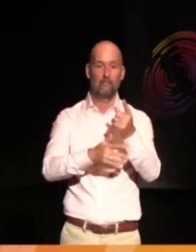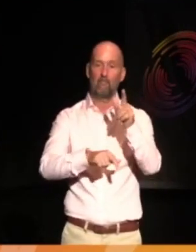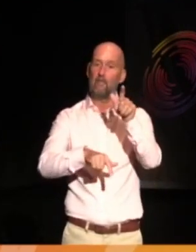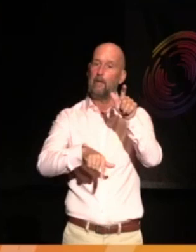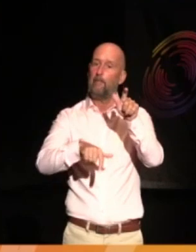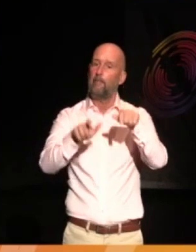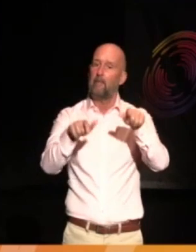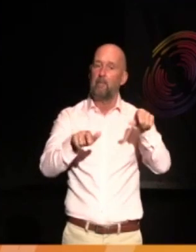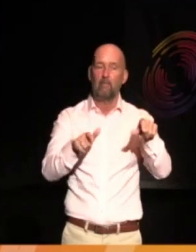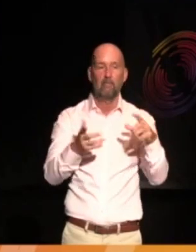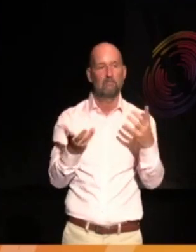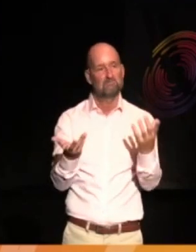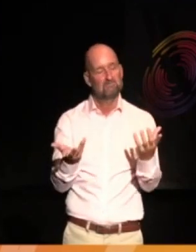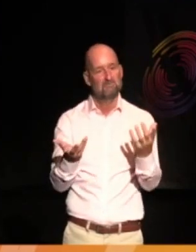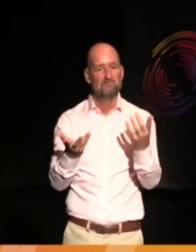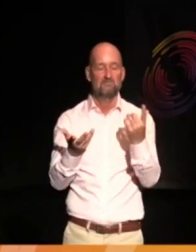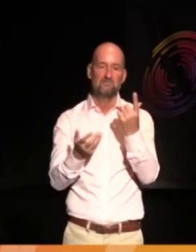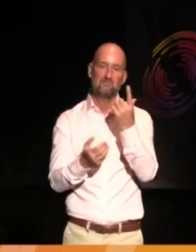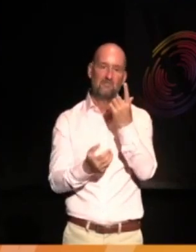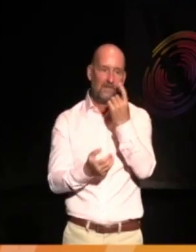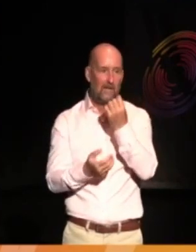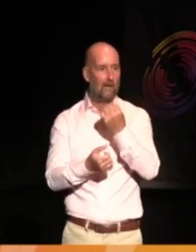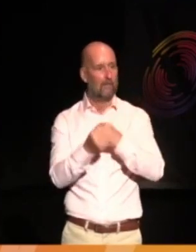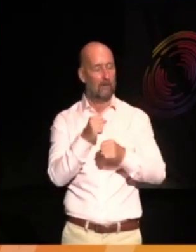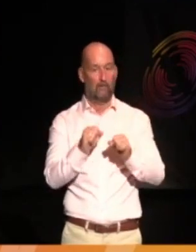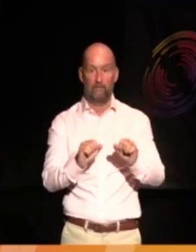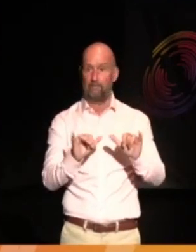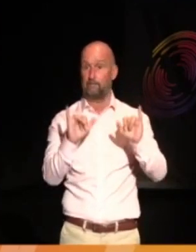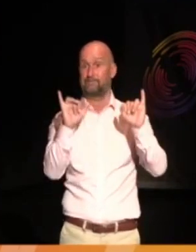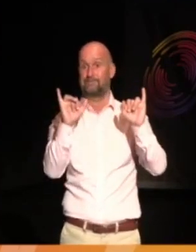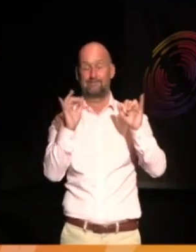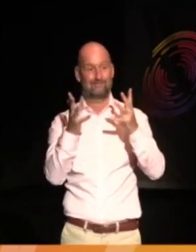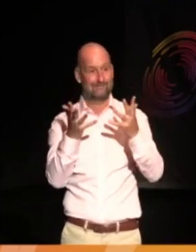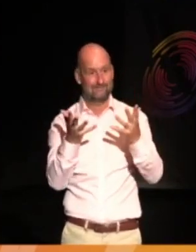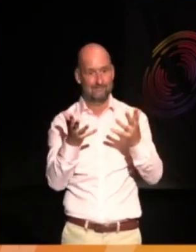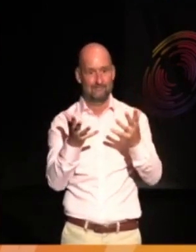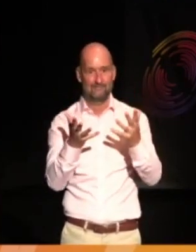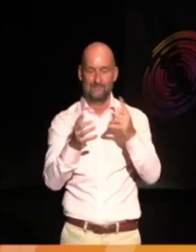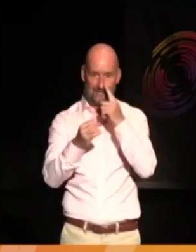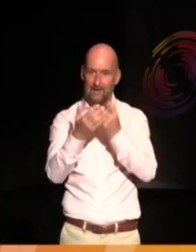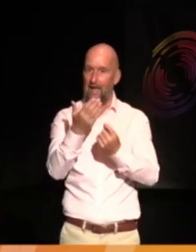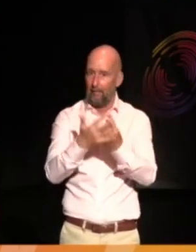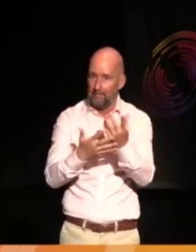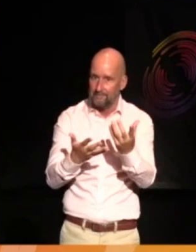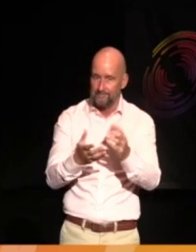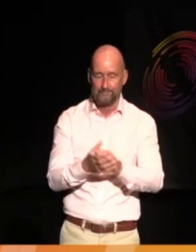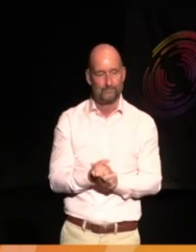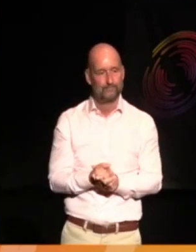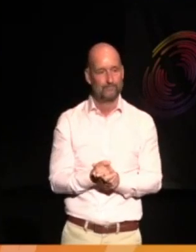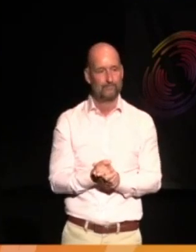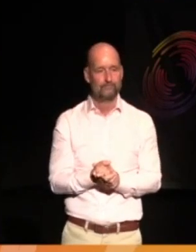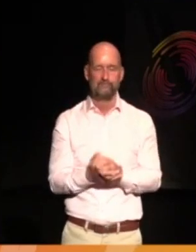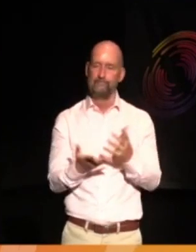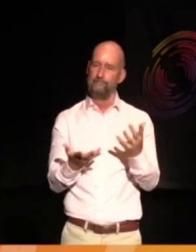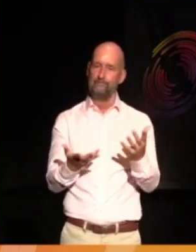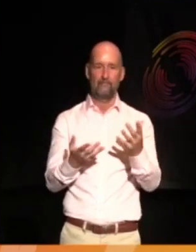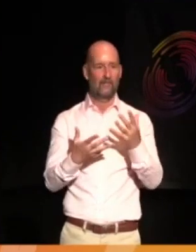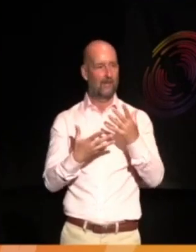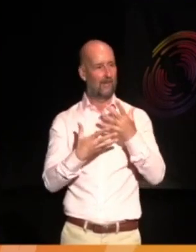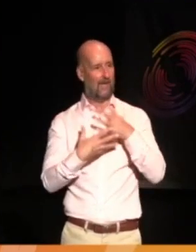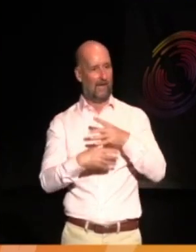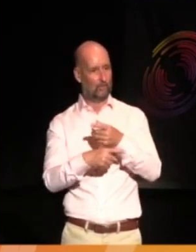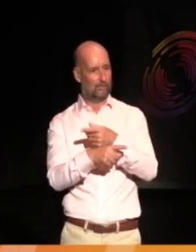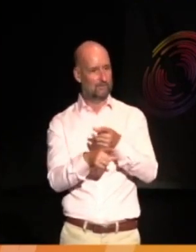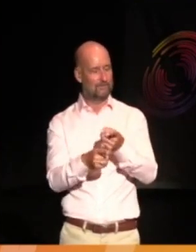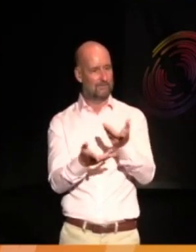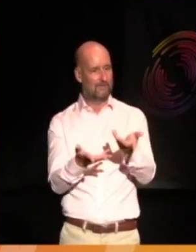people can get very freaked out. Now, I know that this, and I really don't want to descend into